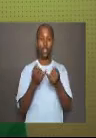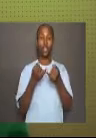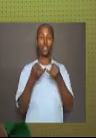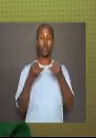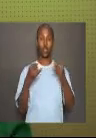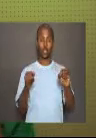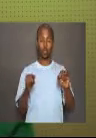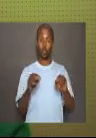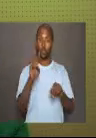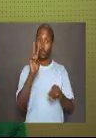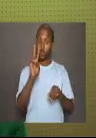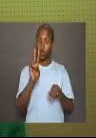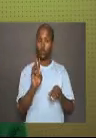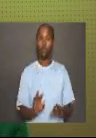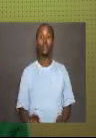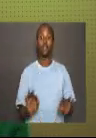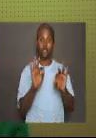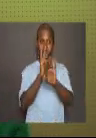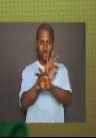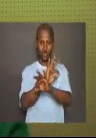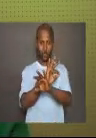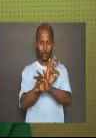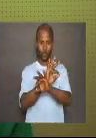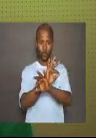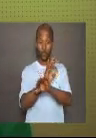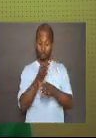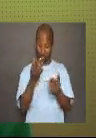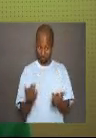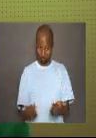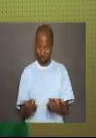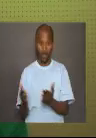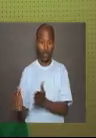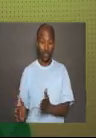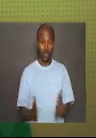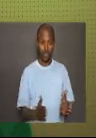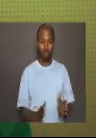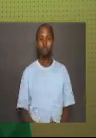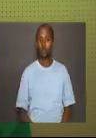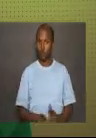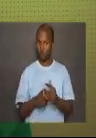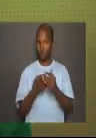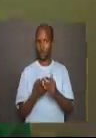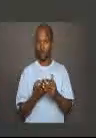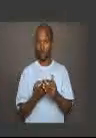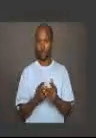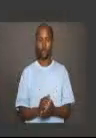quotient of two functions. If you are ready, we will begin.